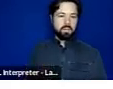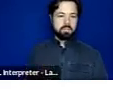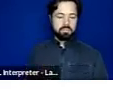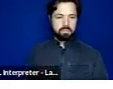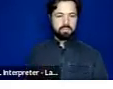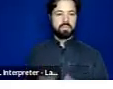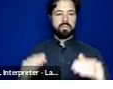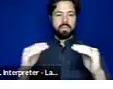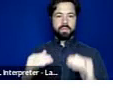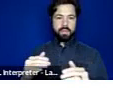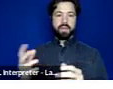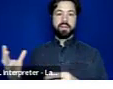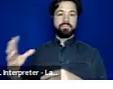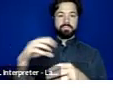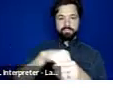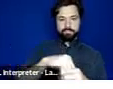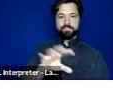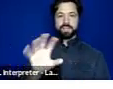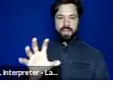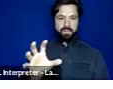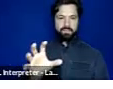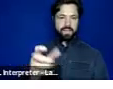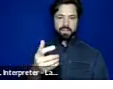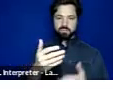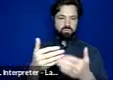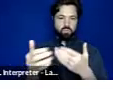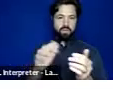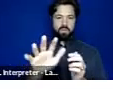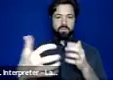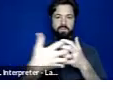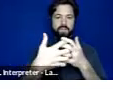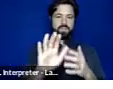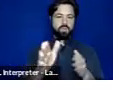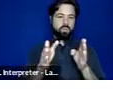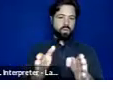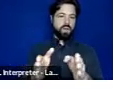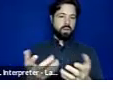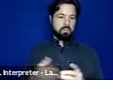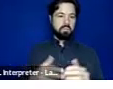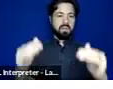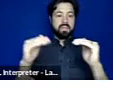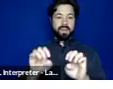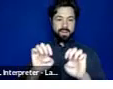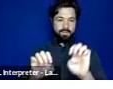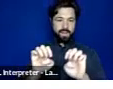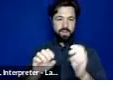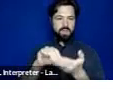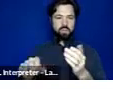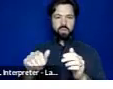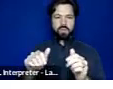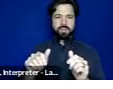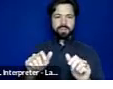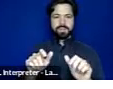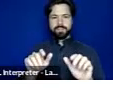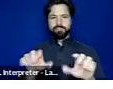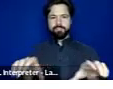You're going to incorporate that material into Canvas in whatever way you want to. And then you're going to evaluate your students' performance like you would any textbook.